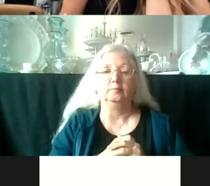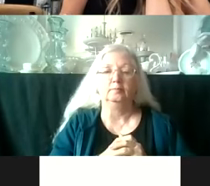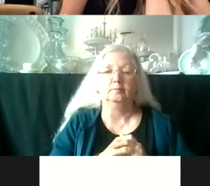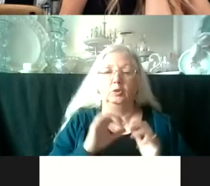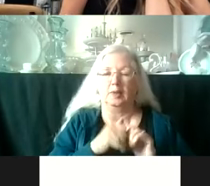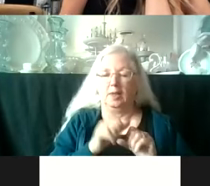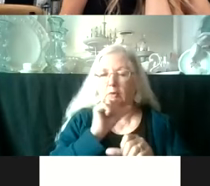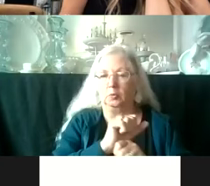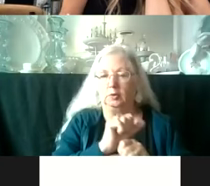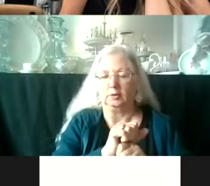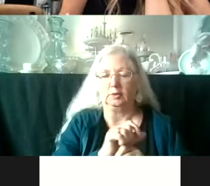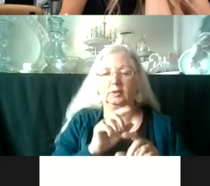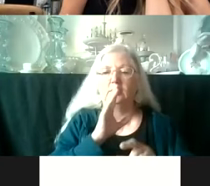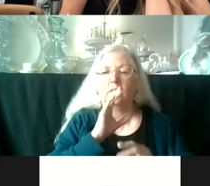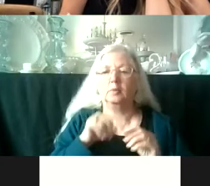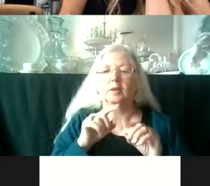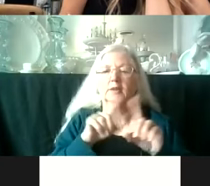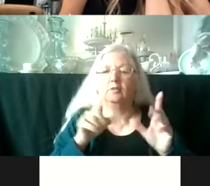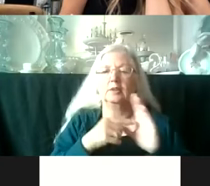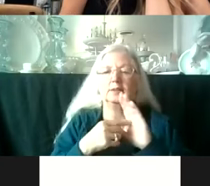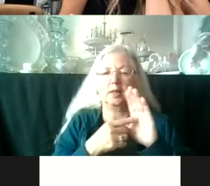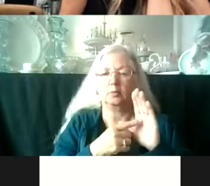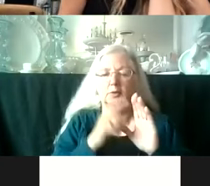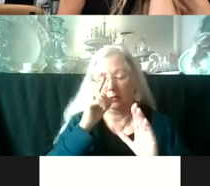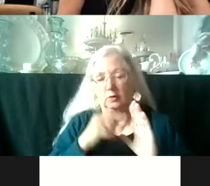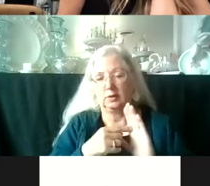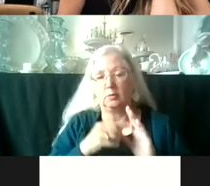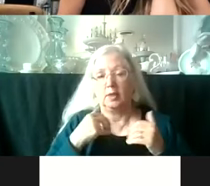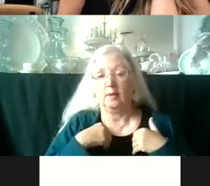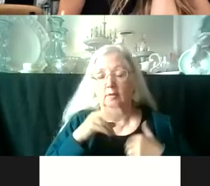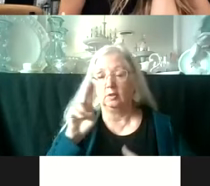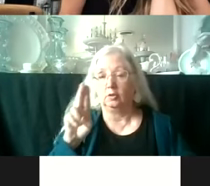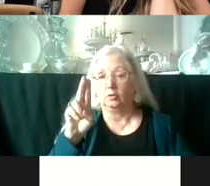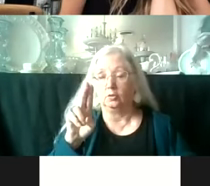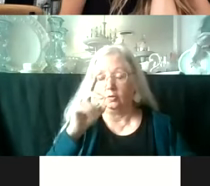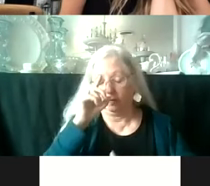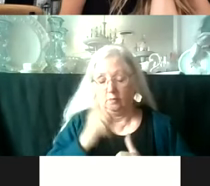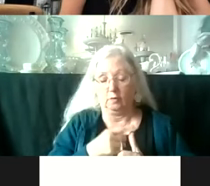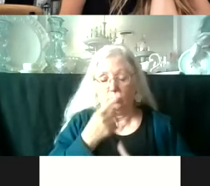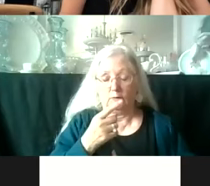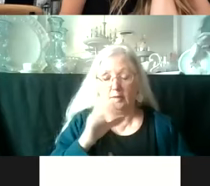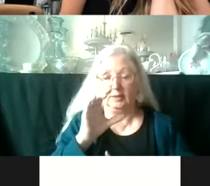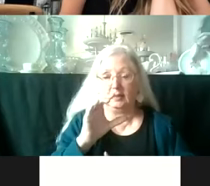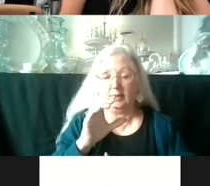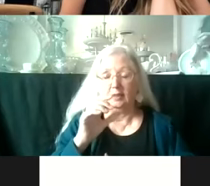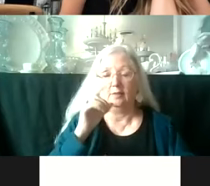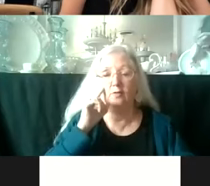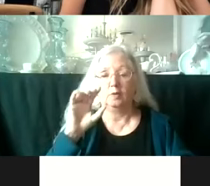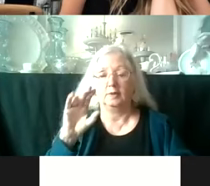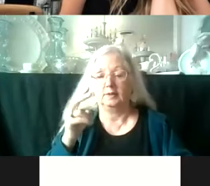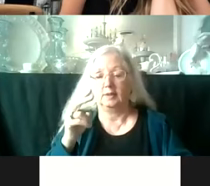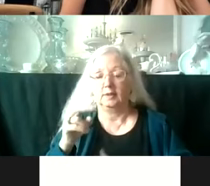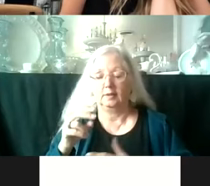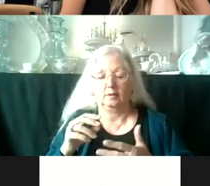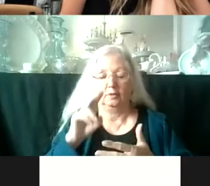talking about these different examples. Here we go. For instance, if you had a U for the first one, a C for the second, and a C for